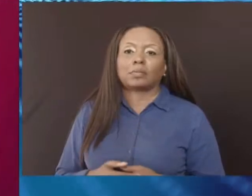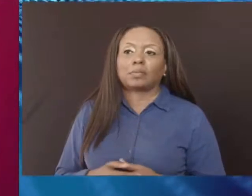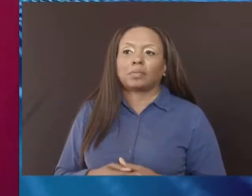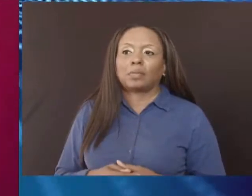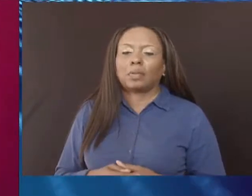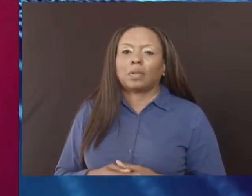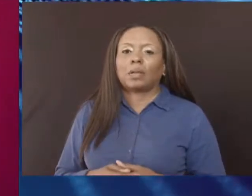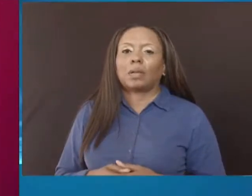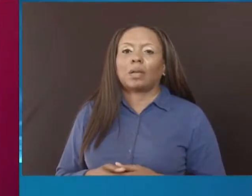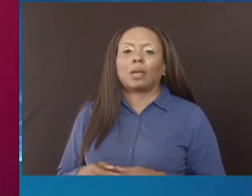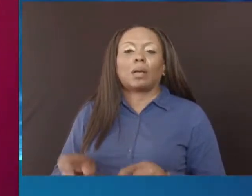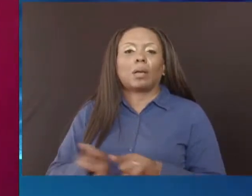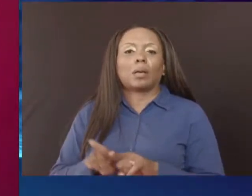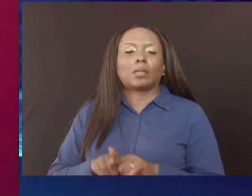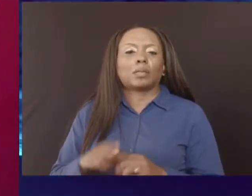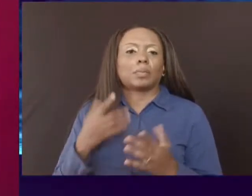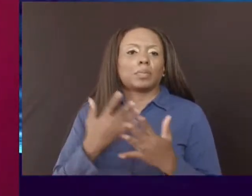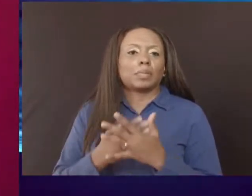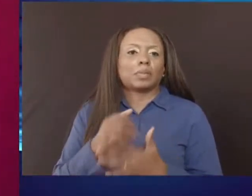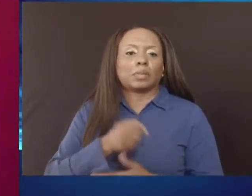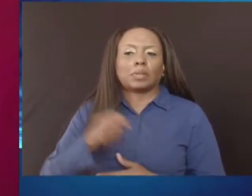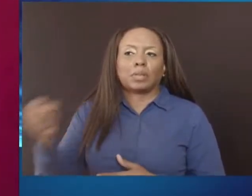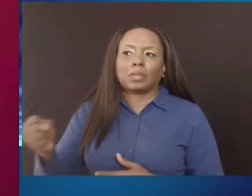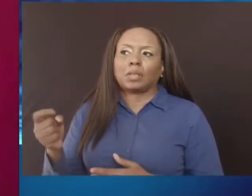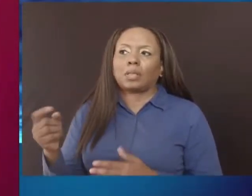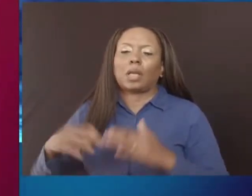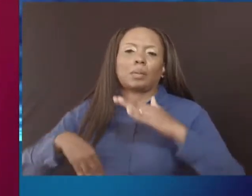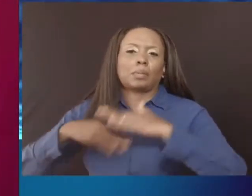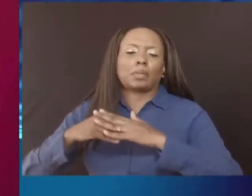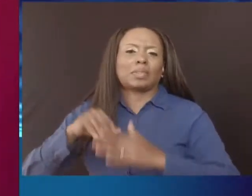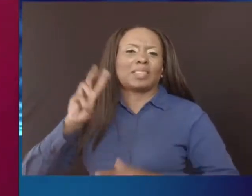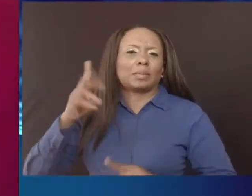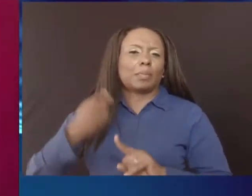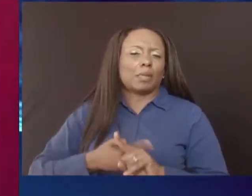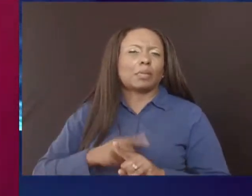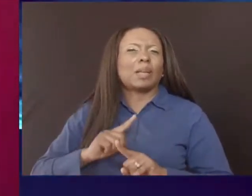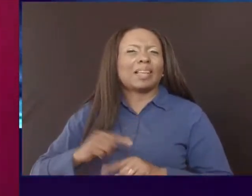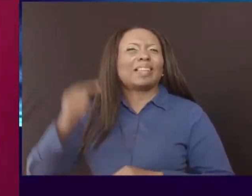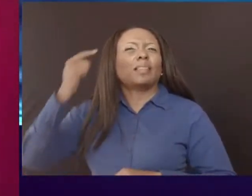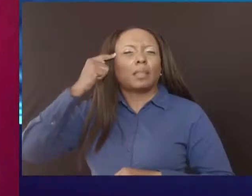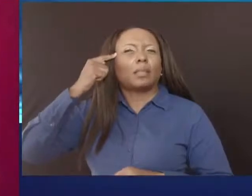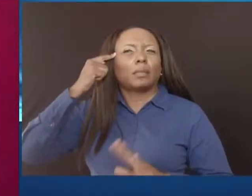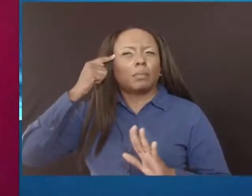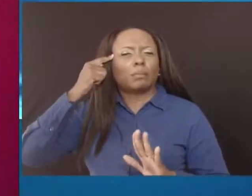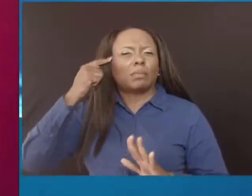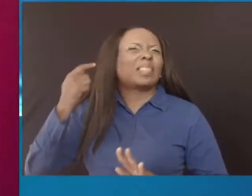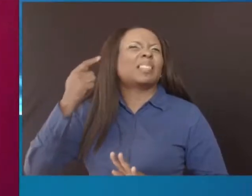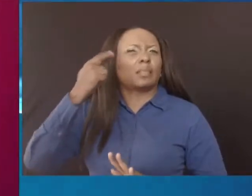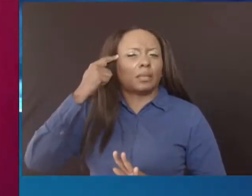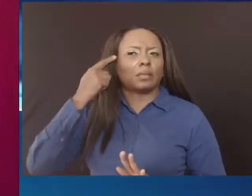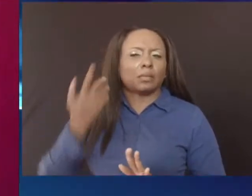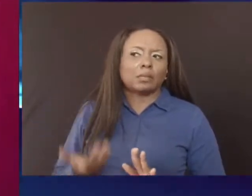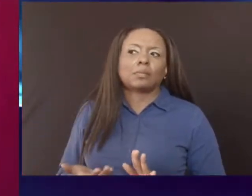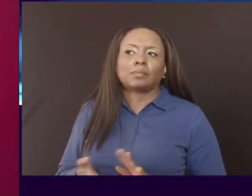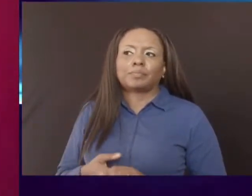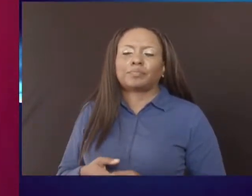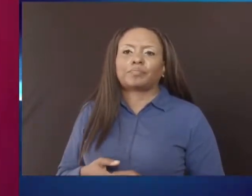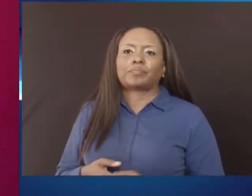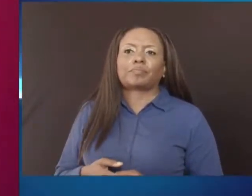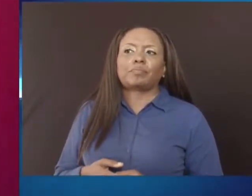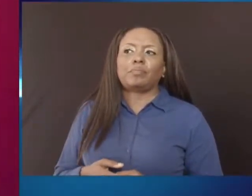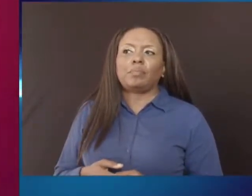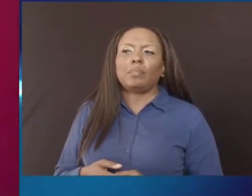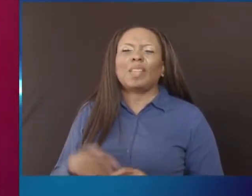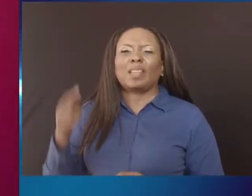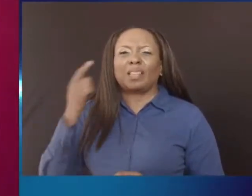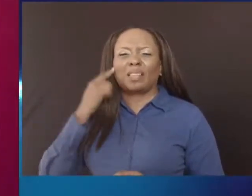prison term of up to 6 months, but I speak subject to correction with regards to the prison